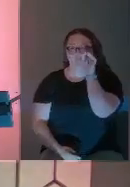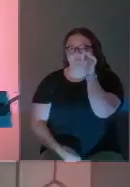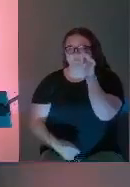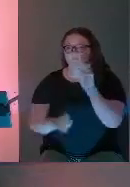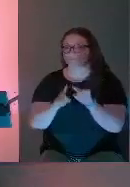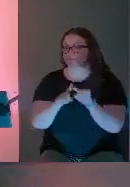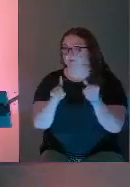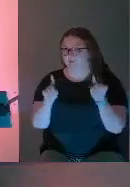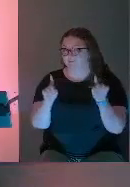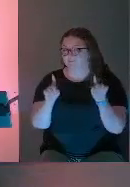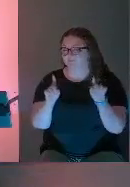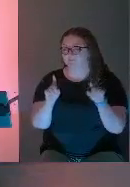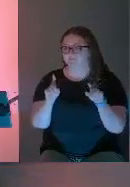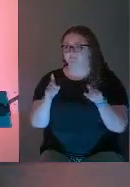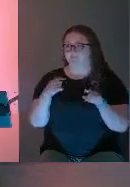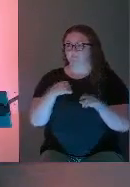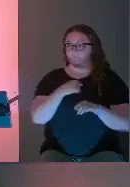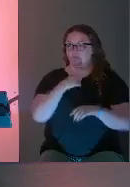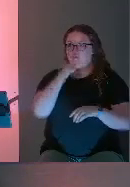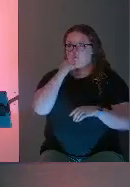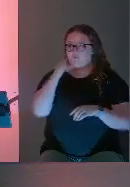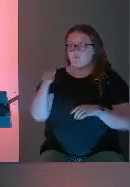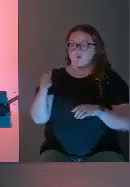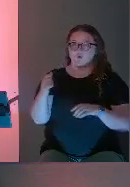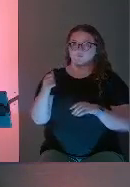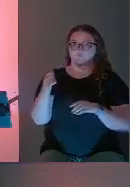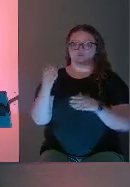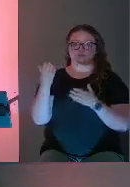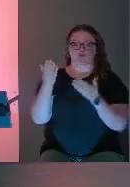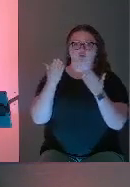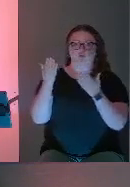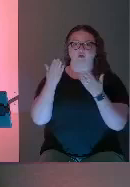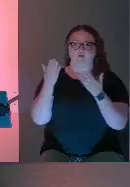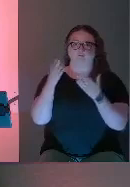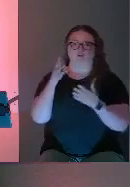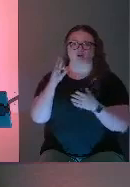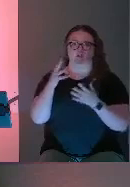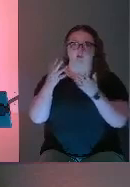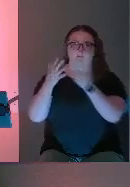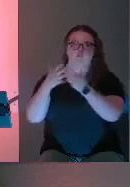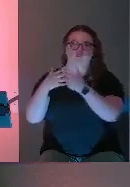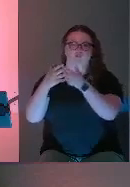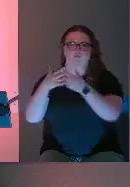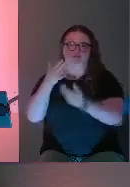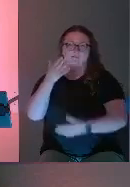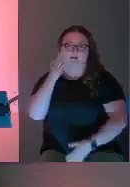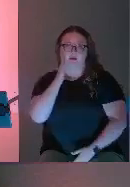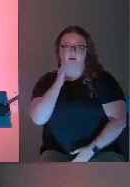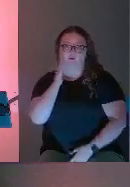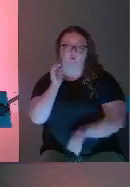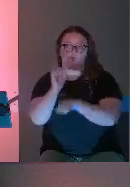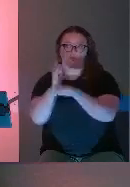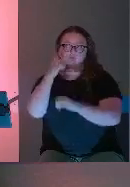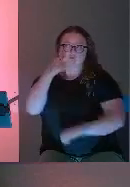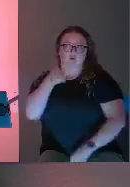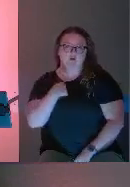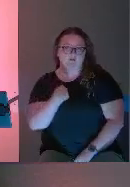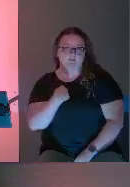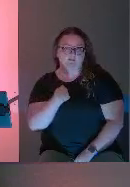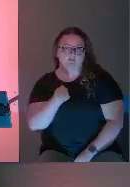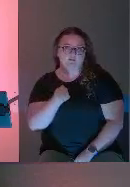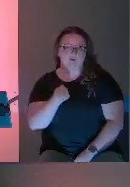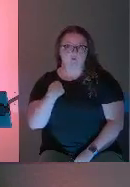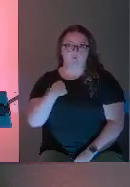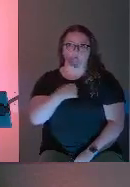what? We don't serve a vending machine God. We don't serve a God who works for us. We serve